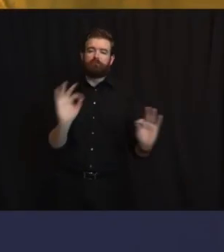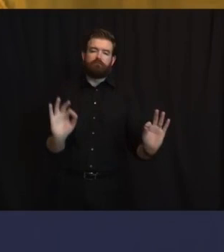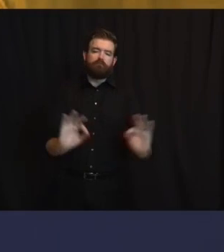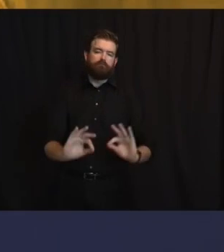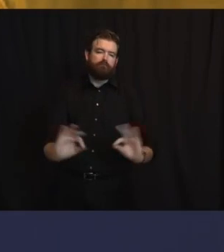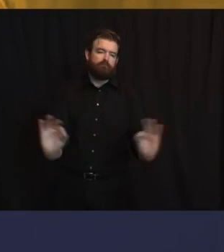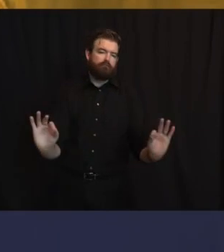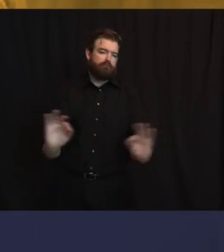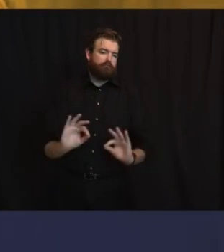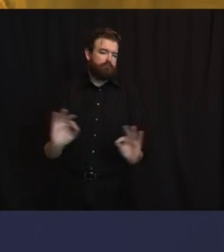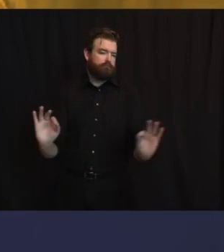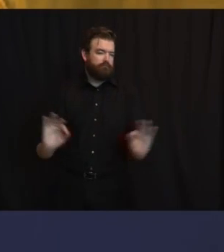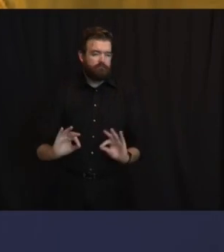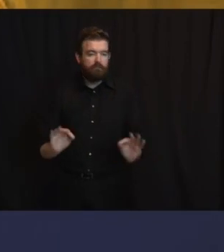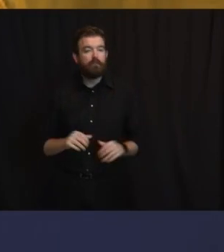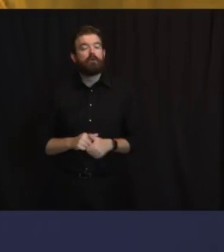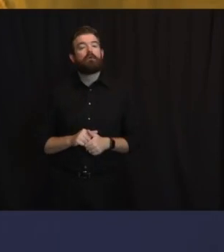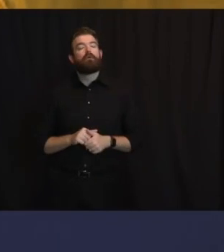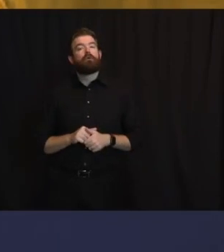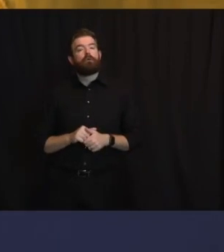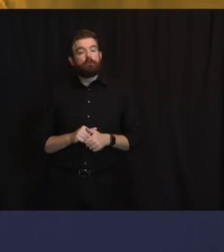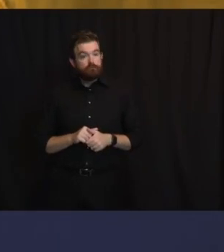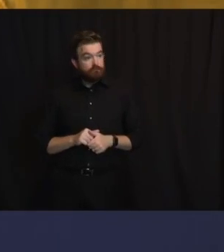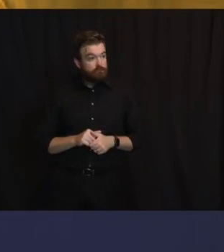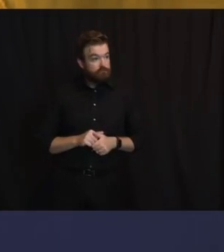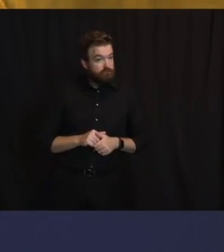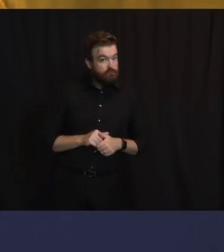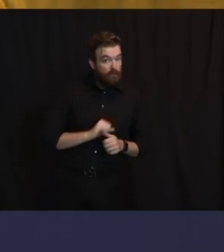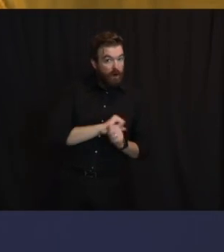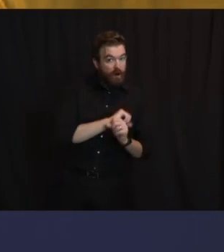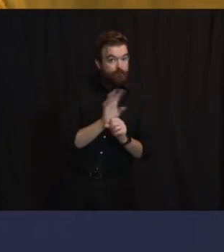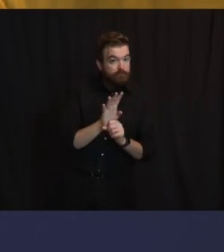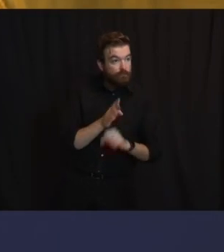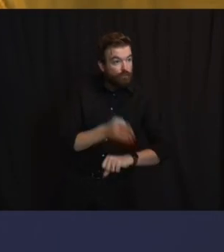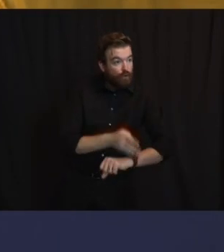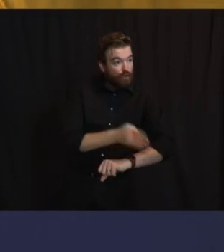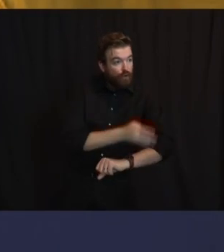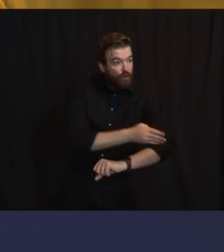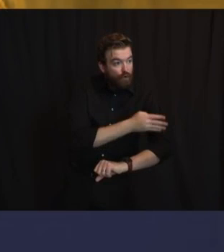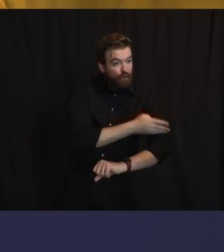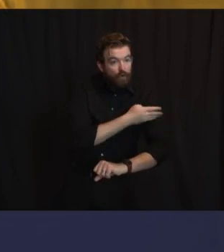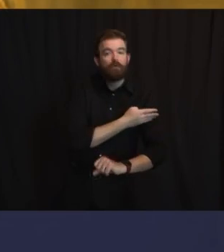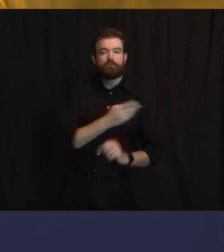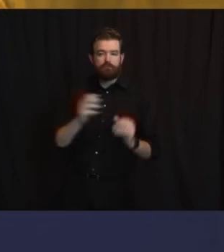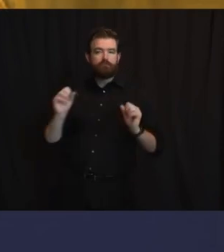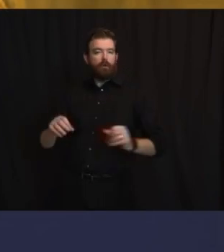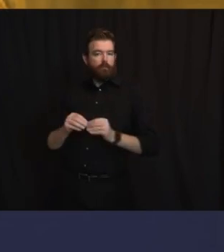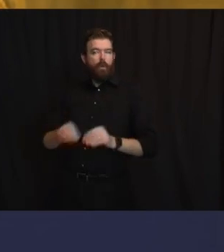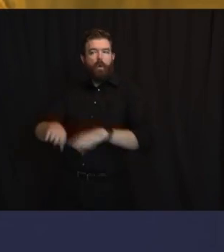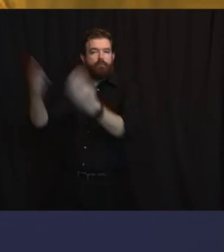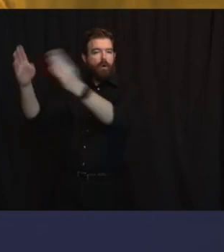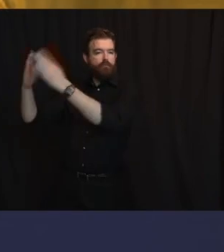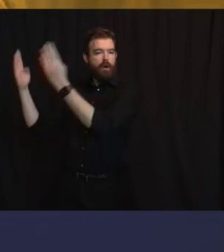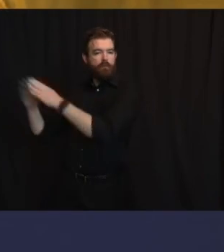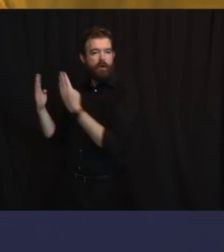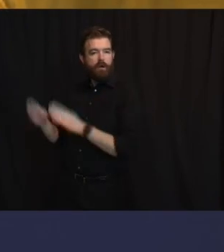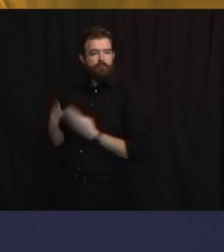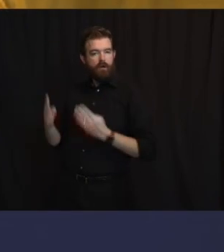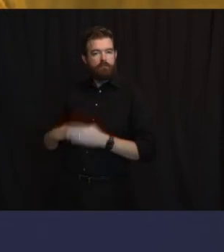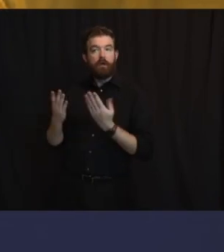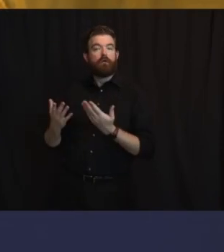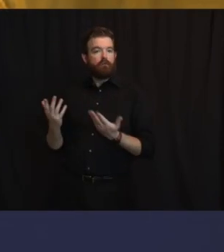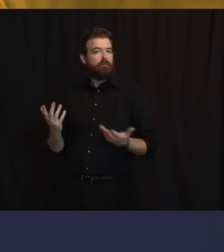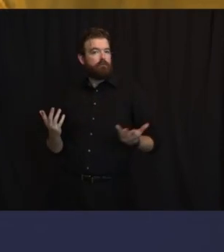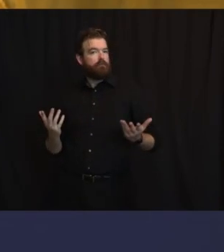for all of us moving forward. We'll get to where we all want to get to, but we'll get there faster. And even with